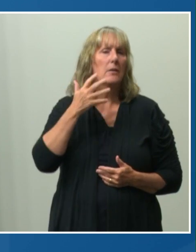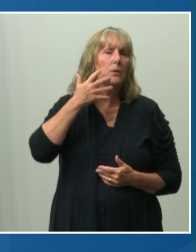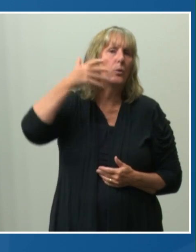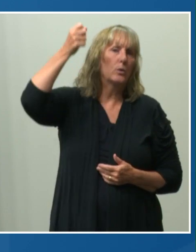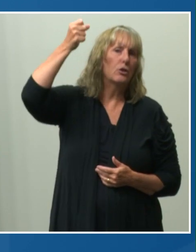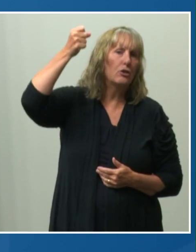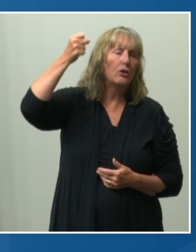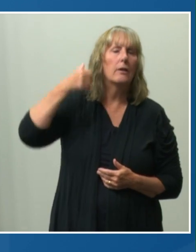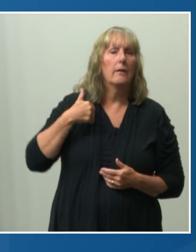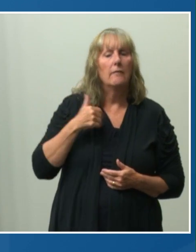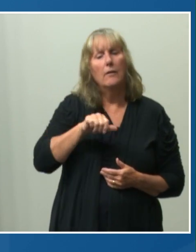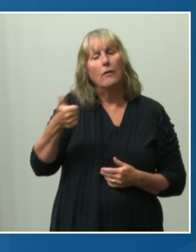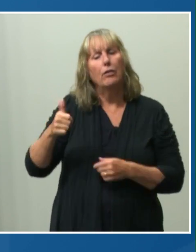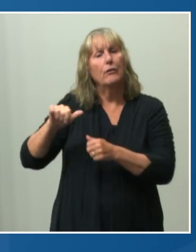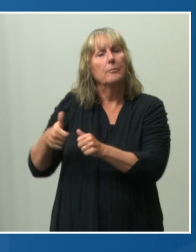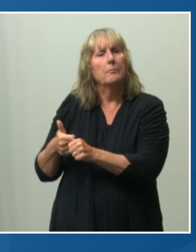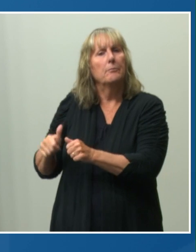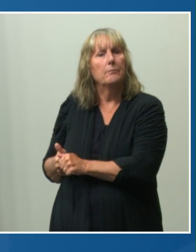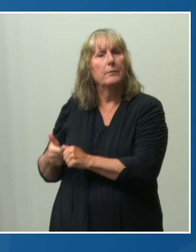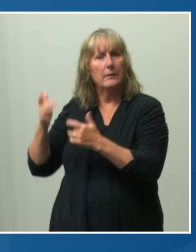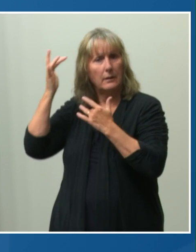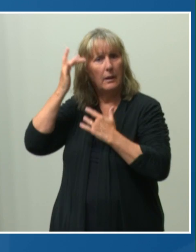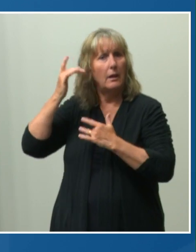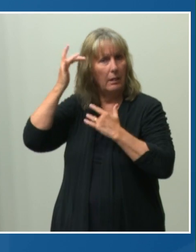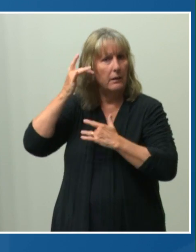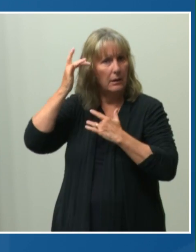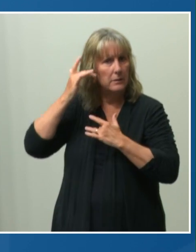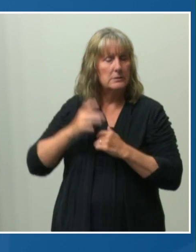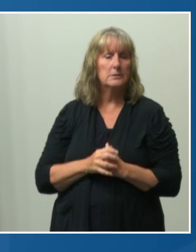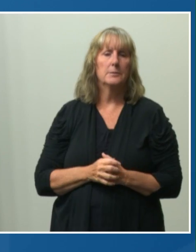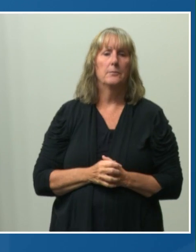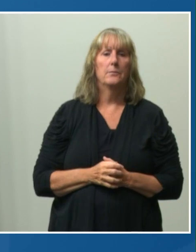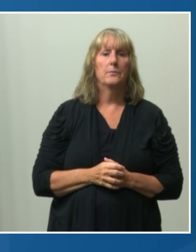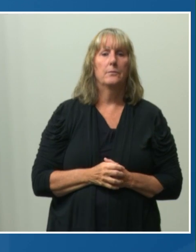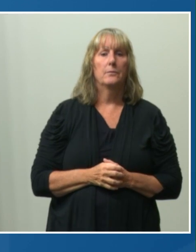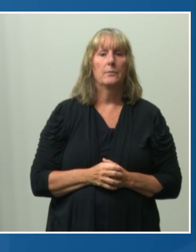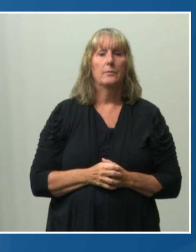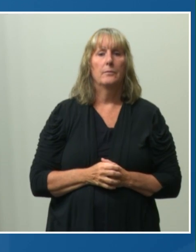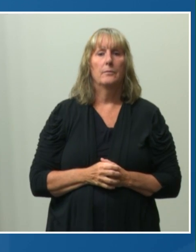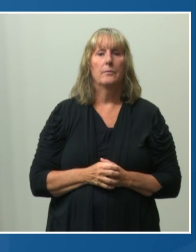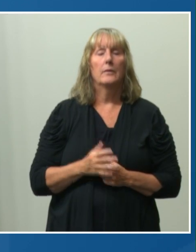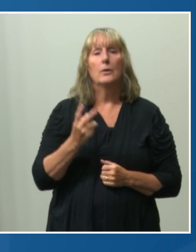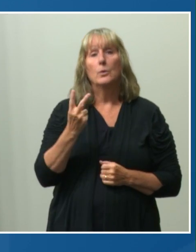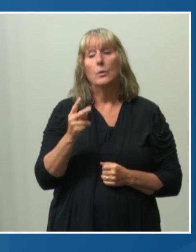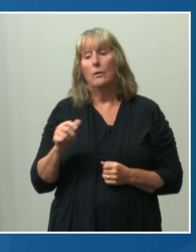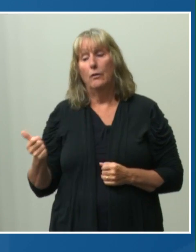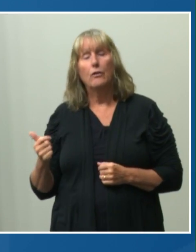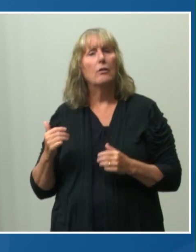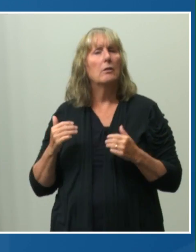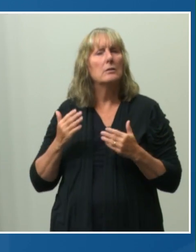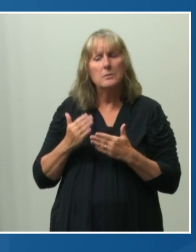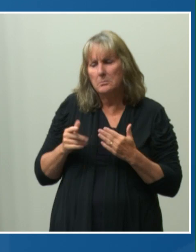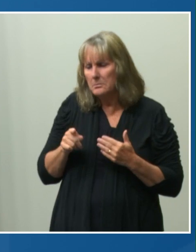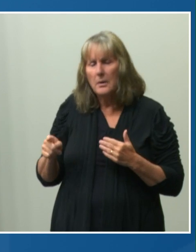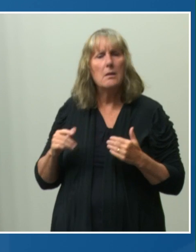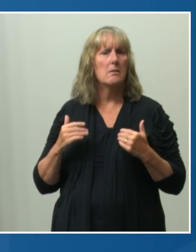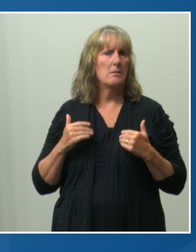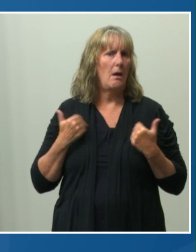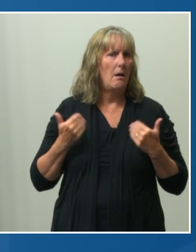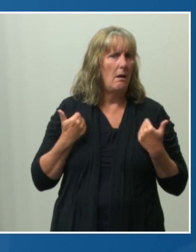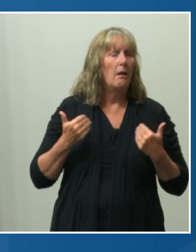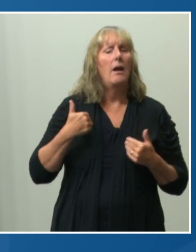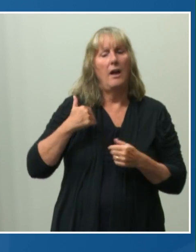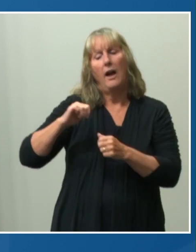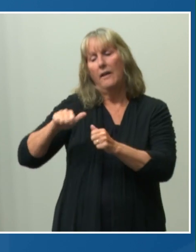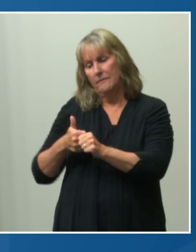and had other underlying conditions. 2 of the other individuals that were younger did have some underlying